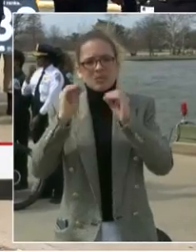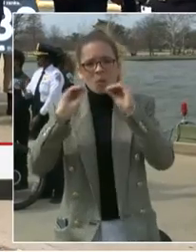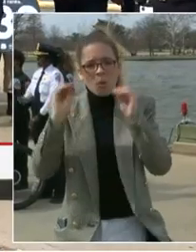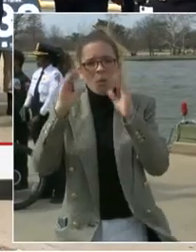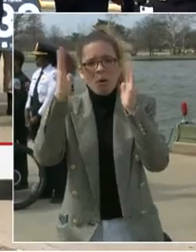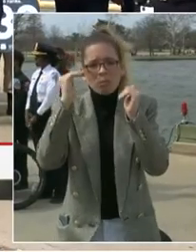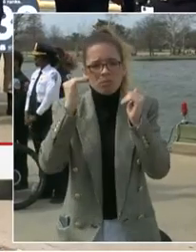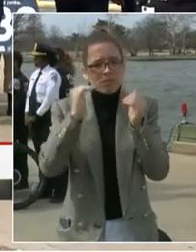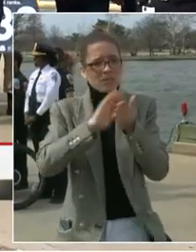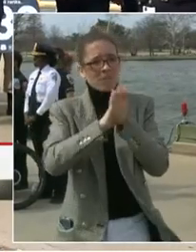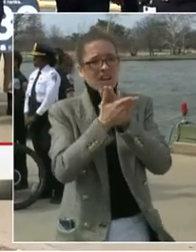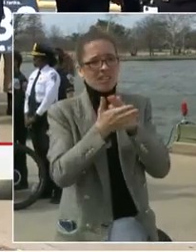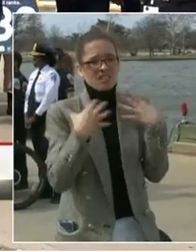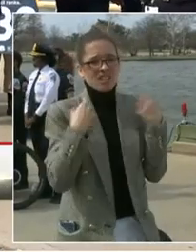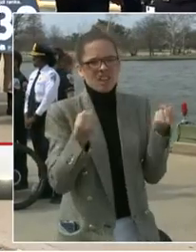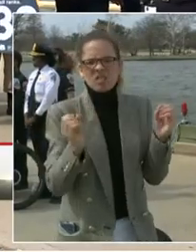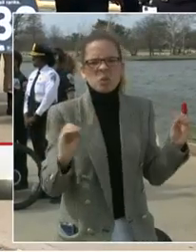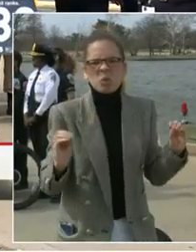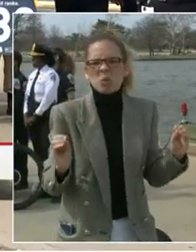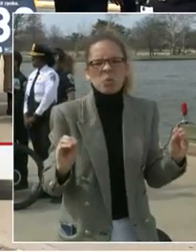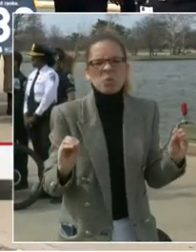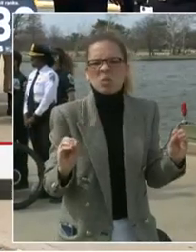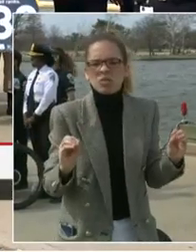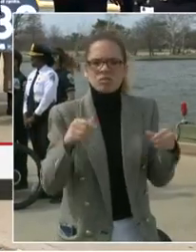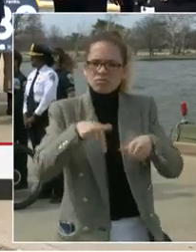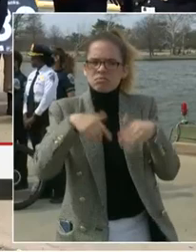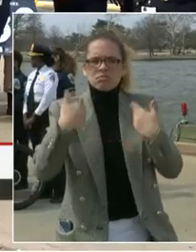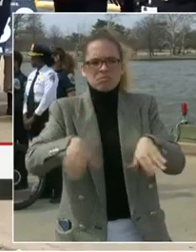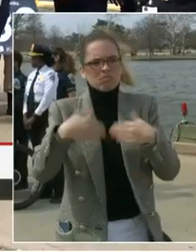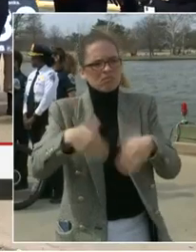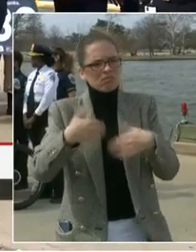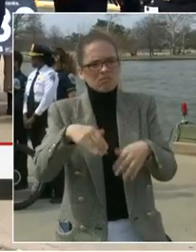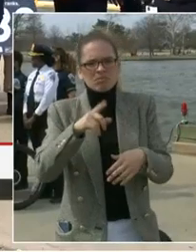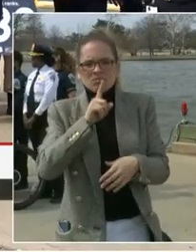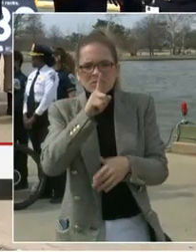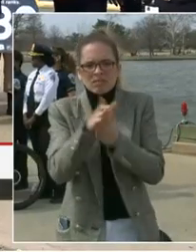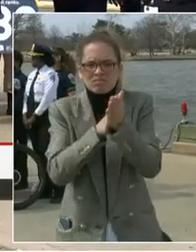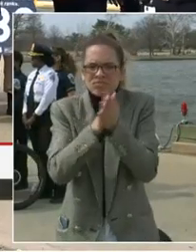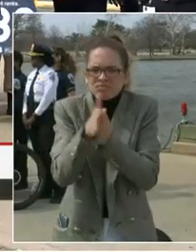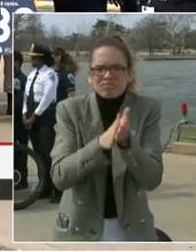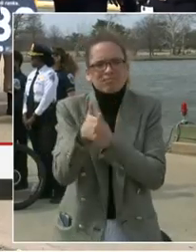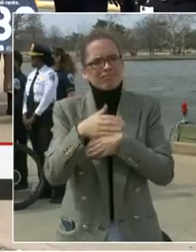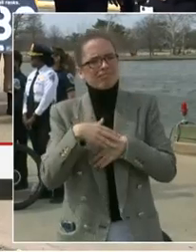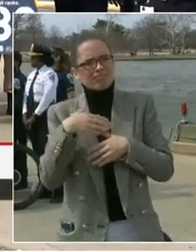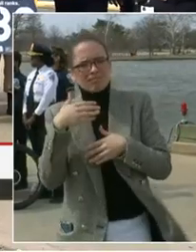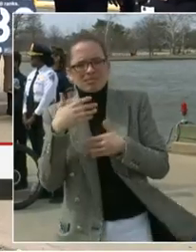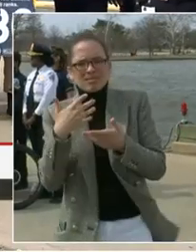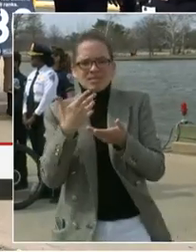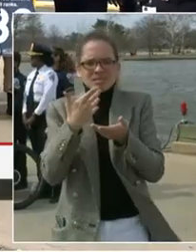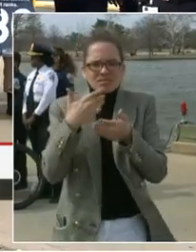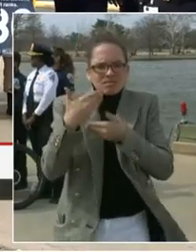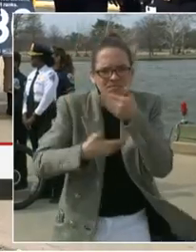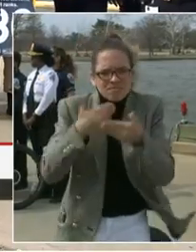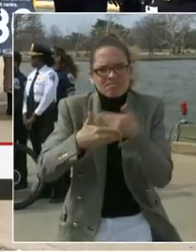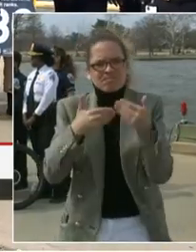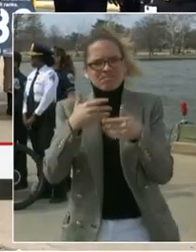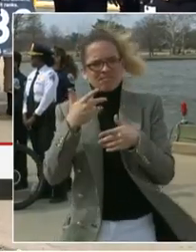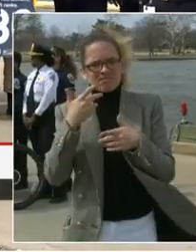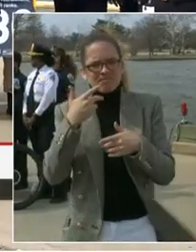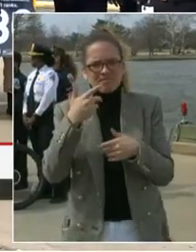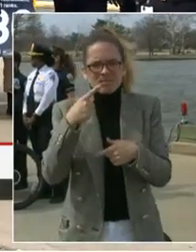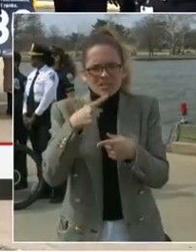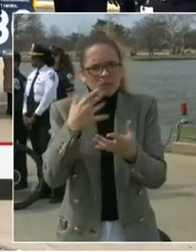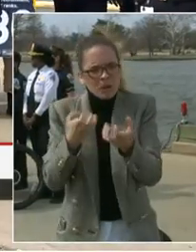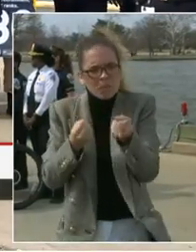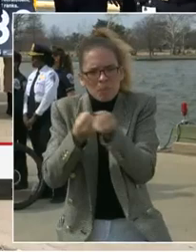resilience. So I serve this community with grit and grace and compassion and empathy. So I support the 30